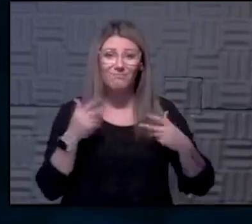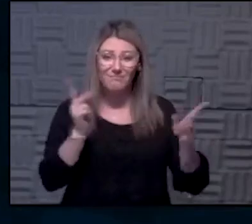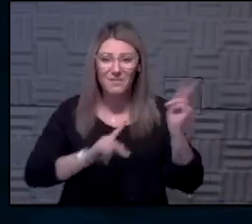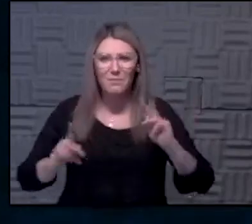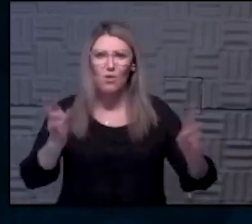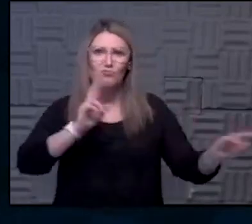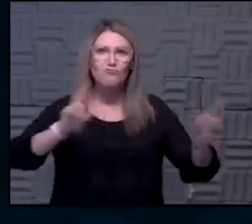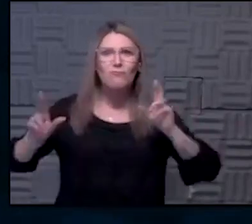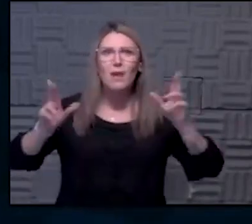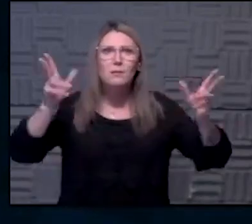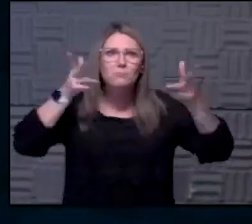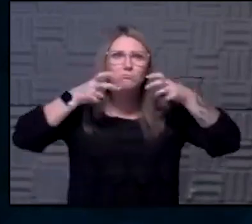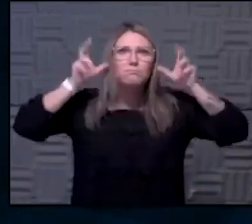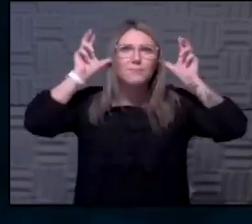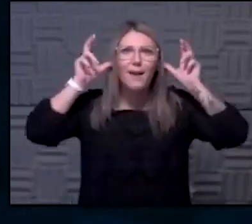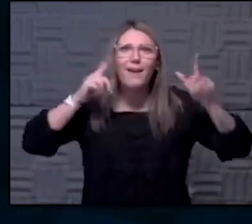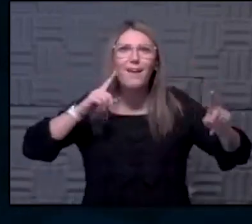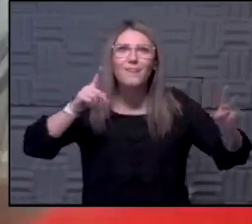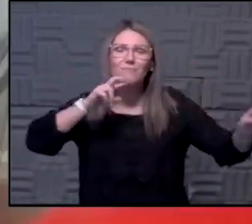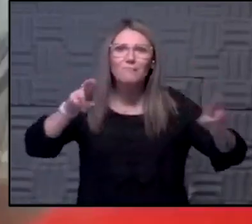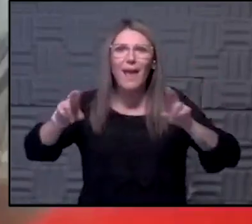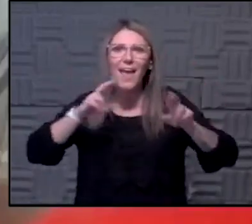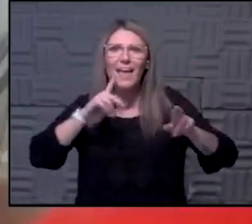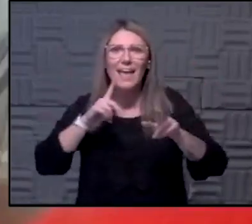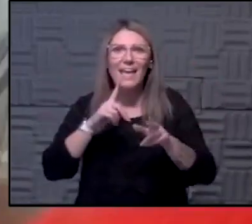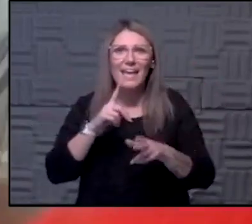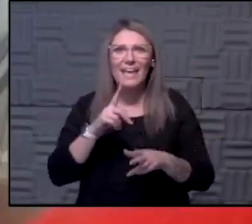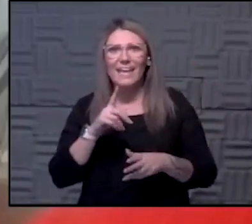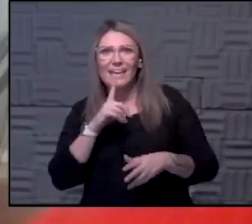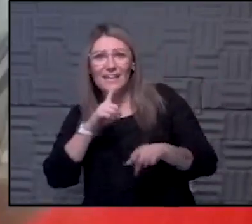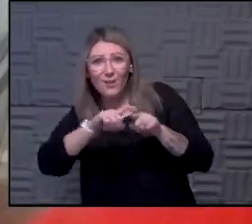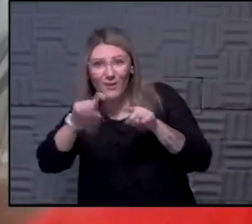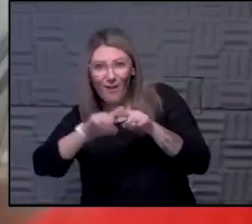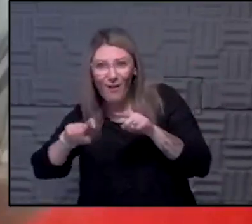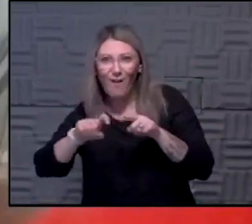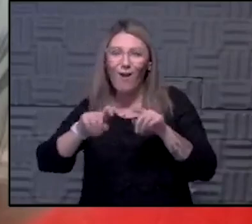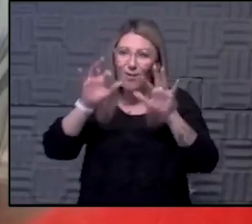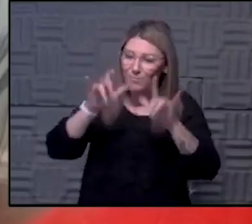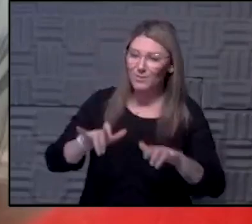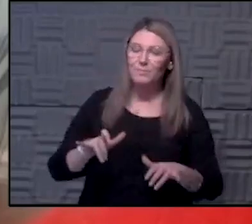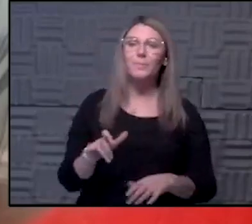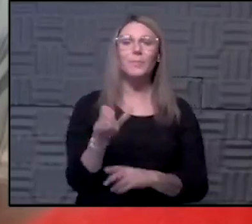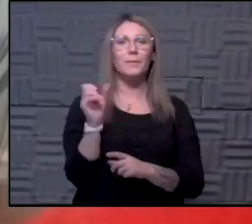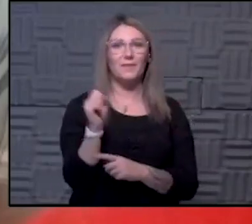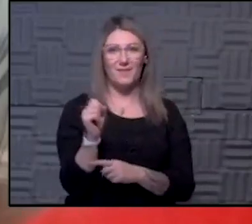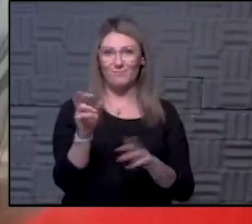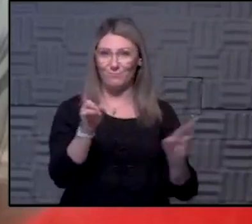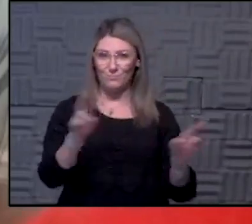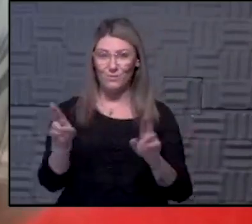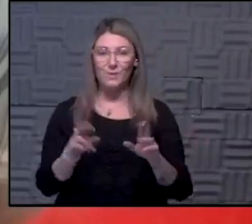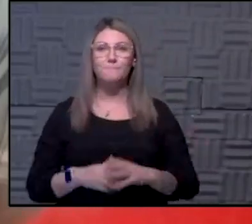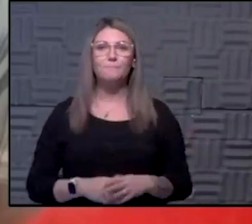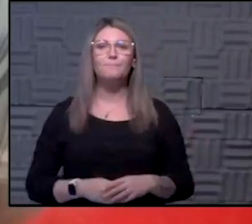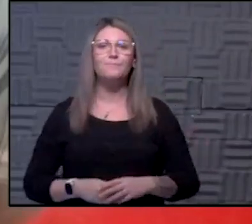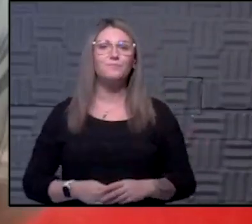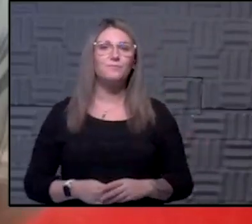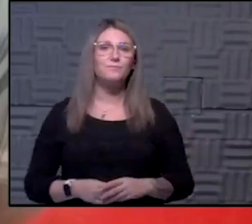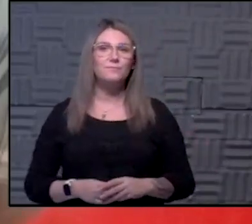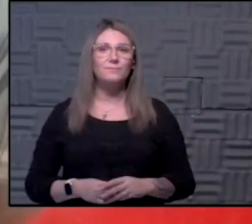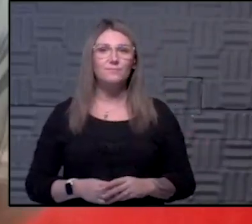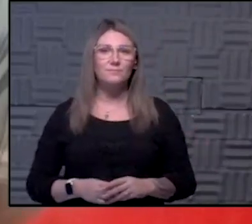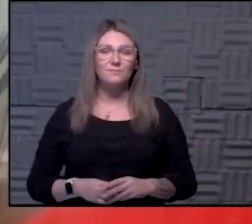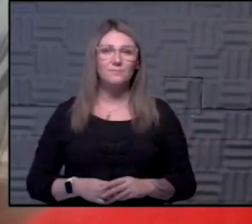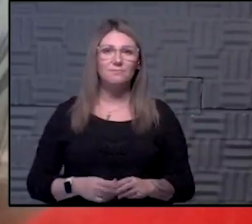with ready ears and fingers ready to make those phone calls? We do. There's been a lot